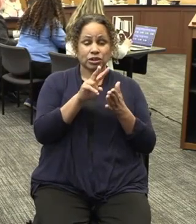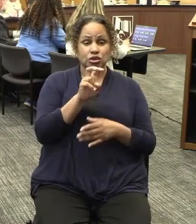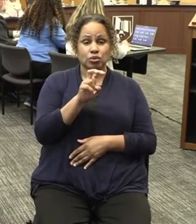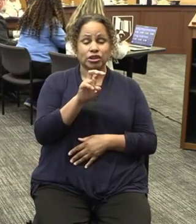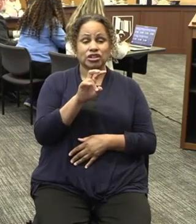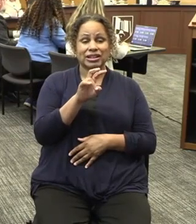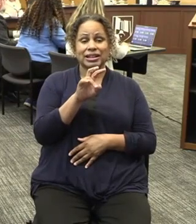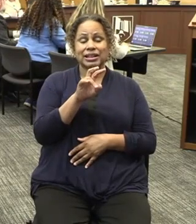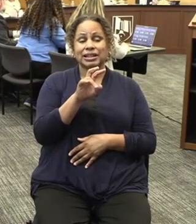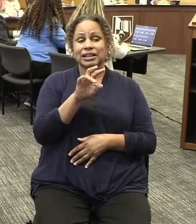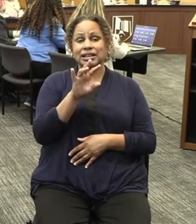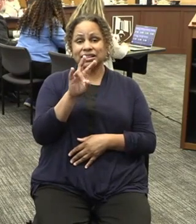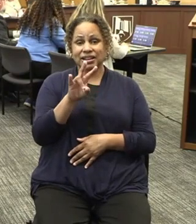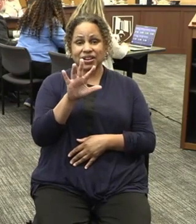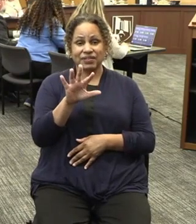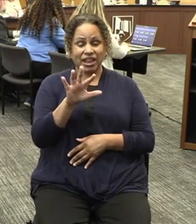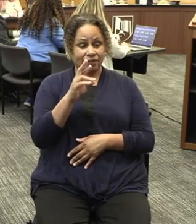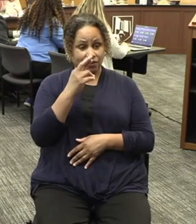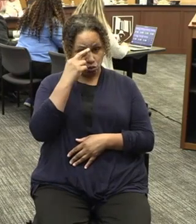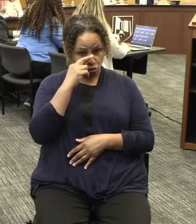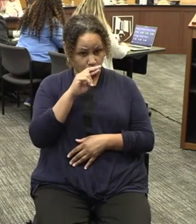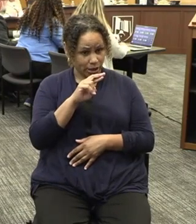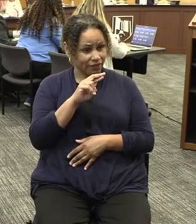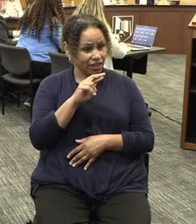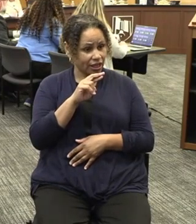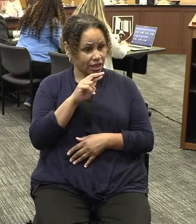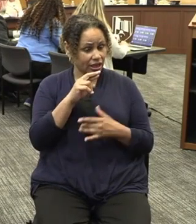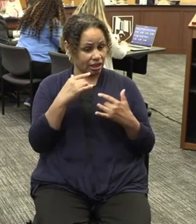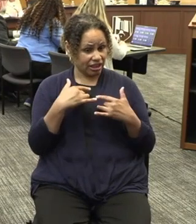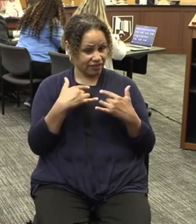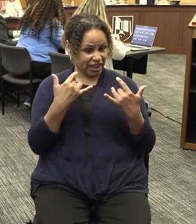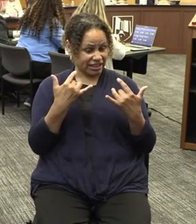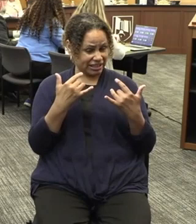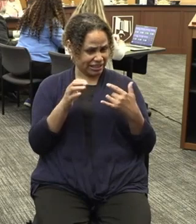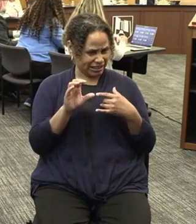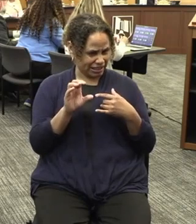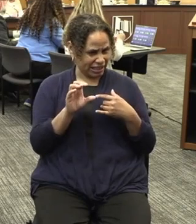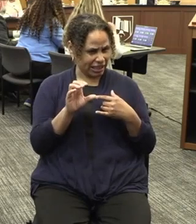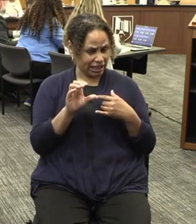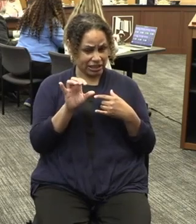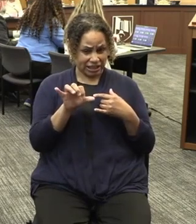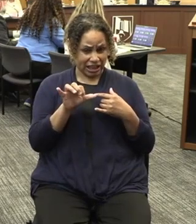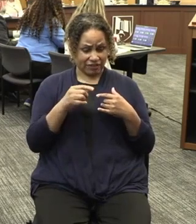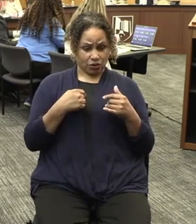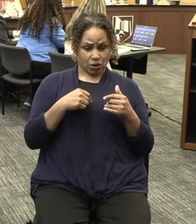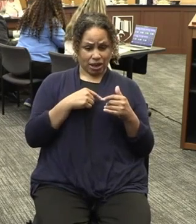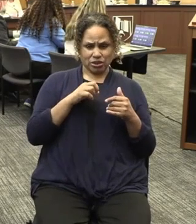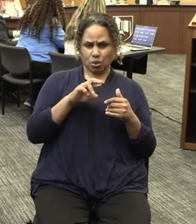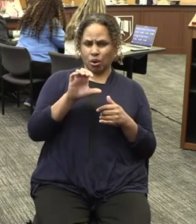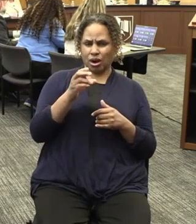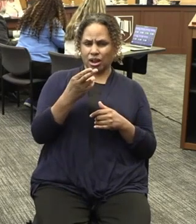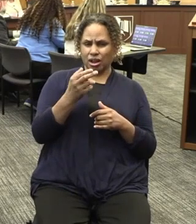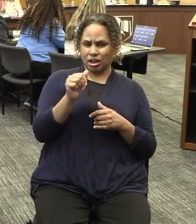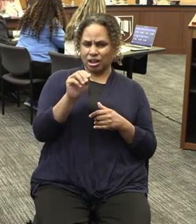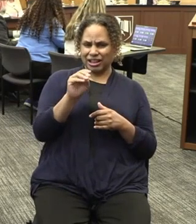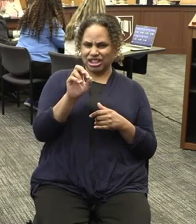99,298.75. Romeo events seating. Is that for us or for a chamber event?